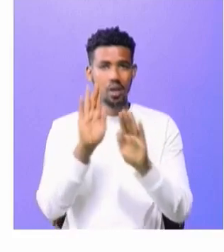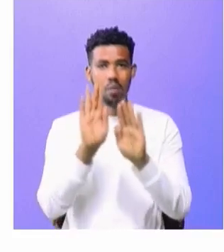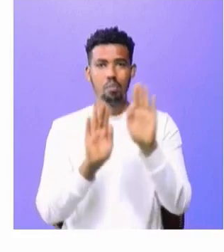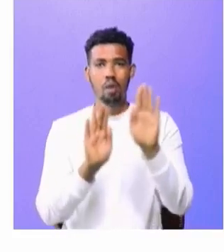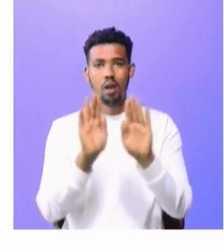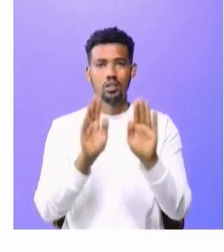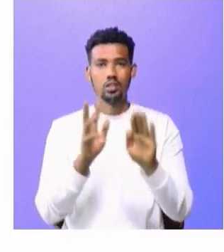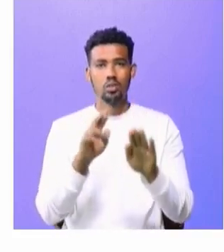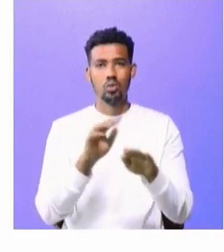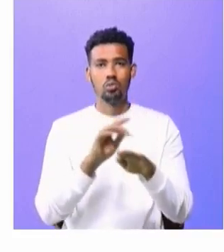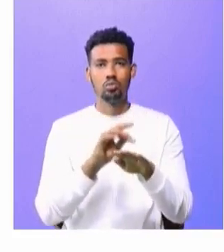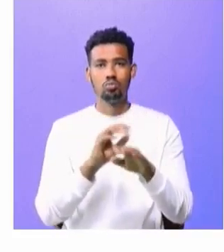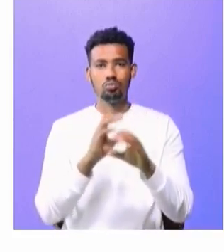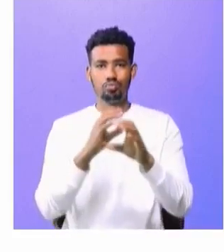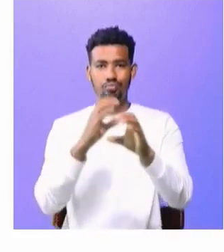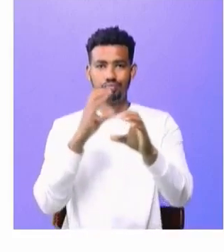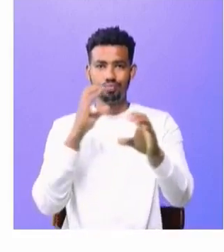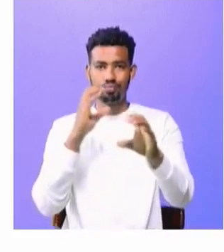blank.